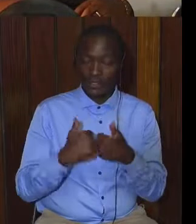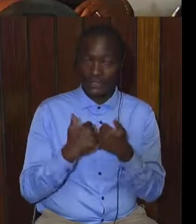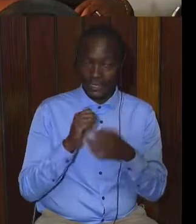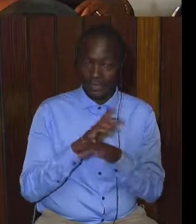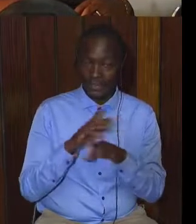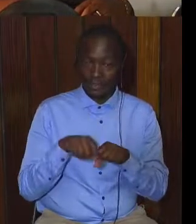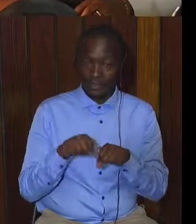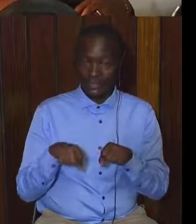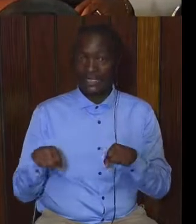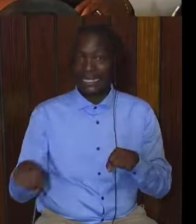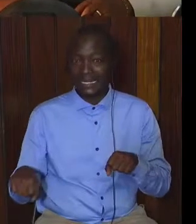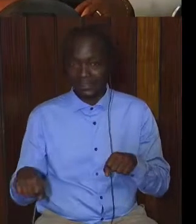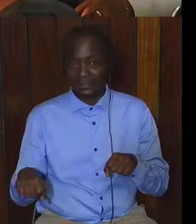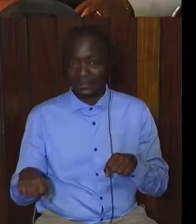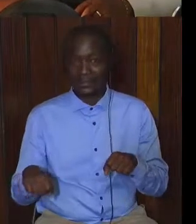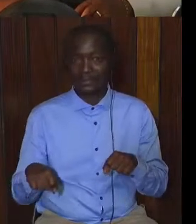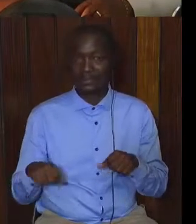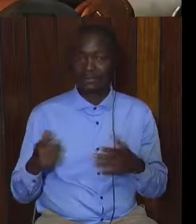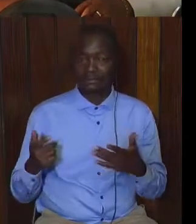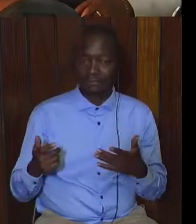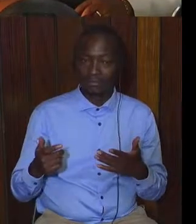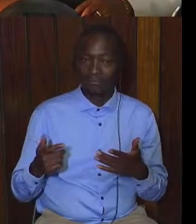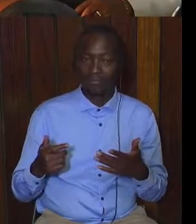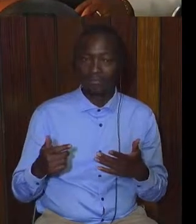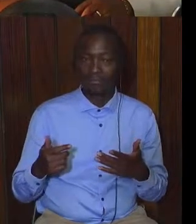the delays in the